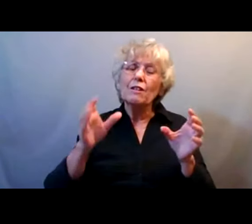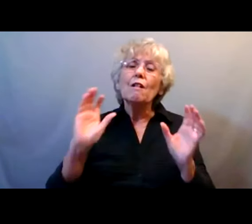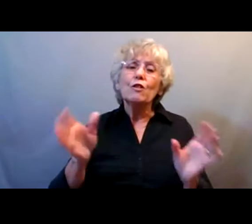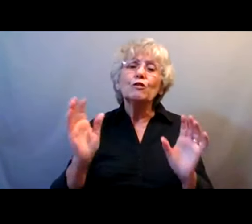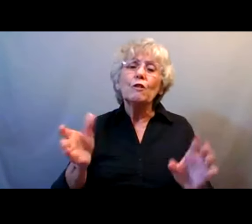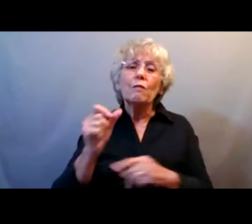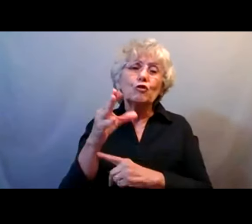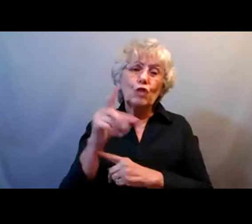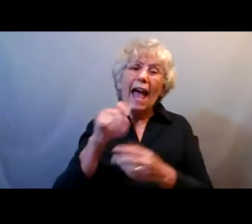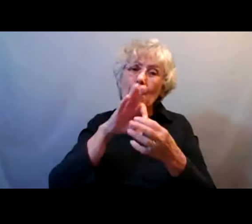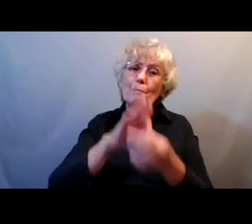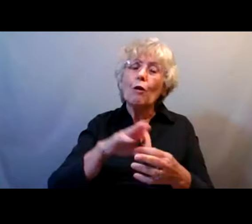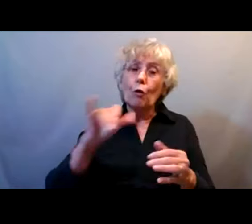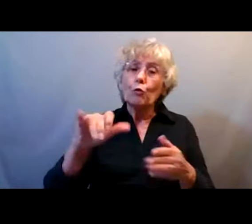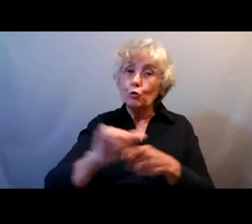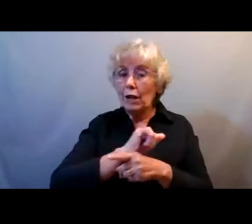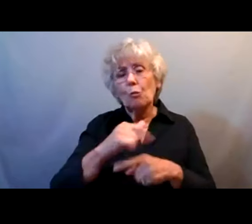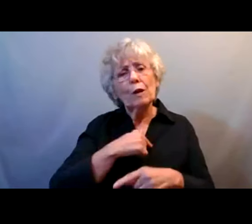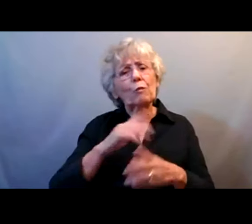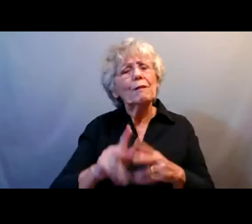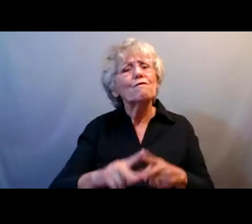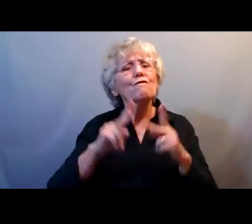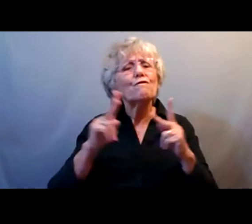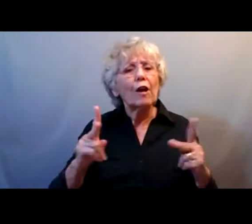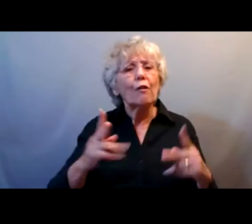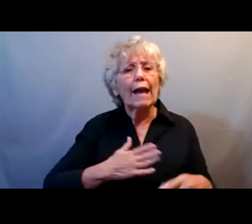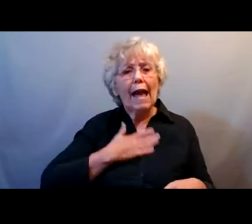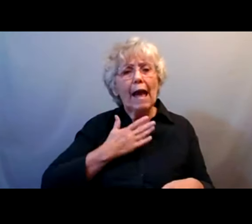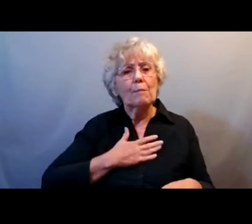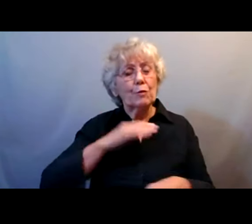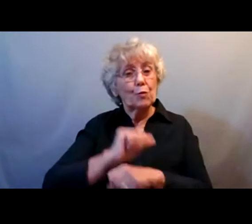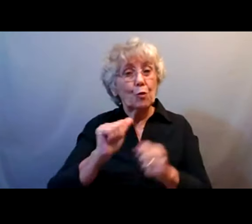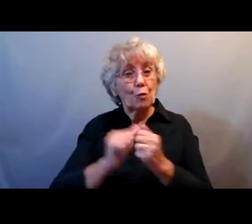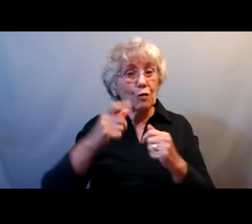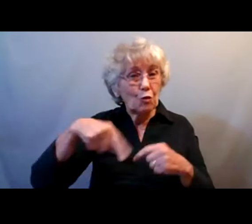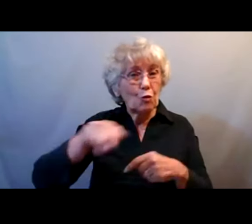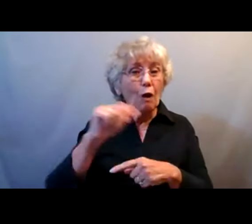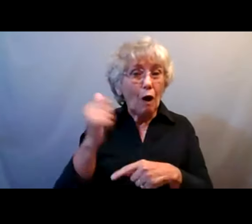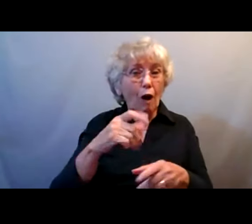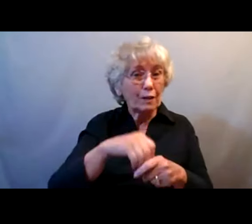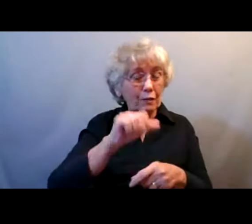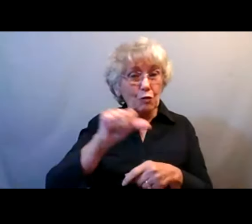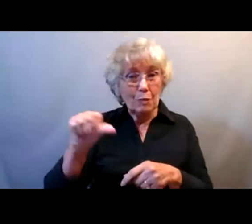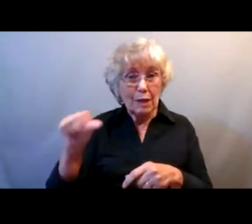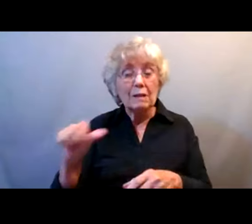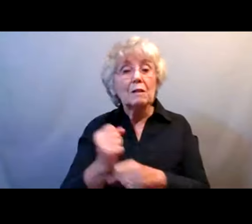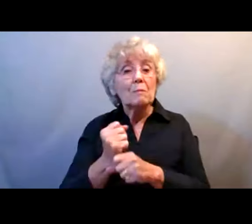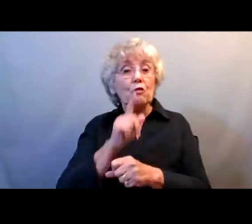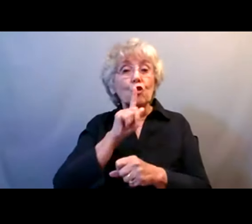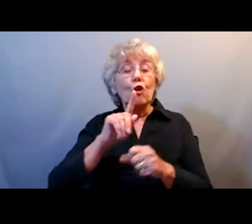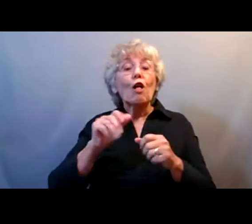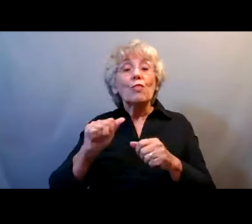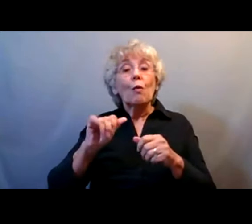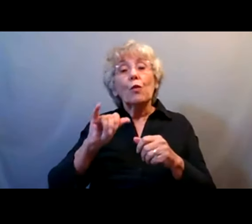We certainly would be very happy to work with you all in the AAAs to ensure that the way the questions are being